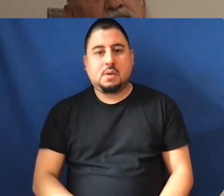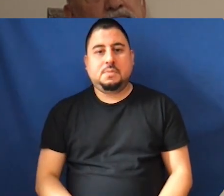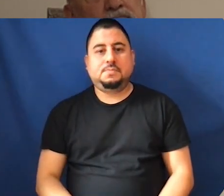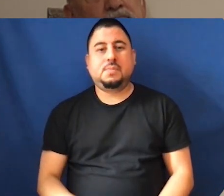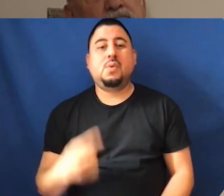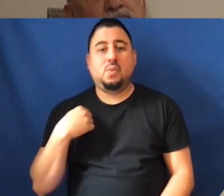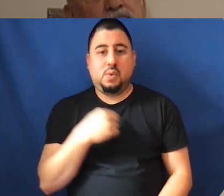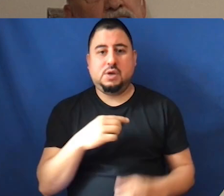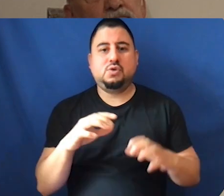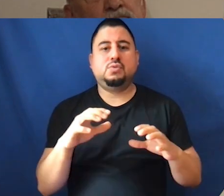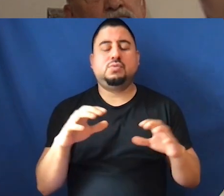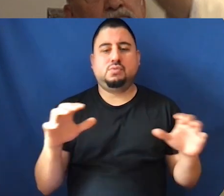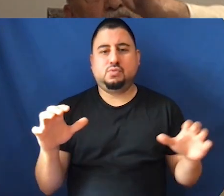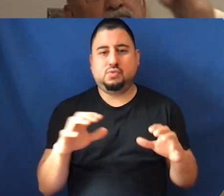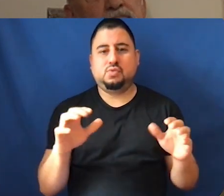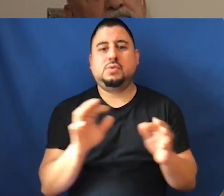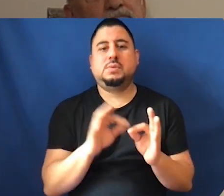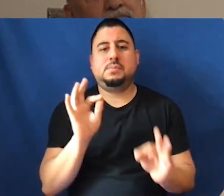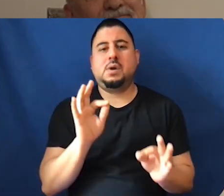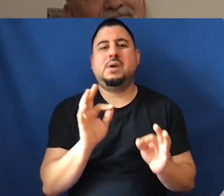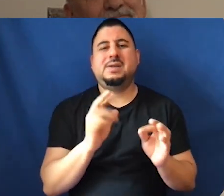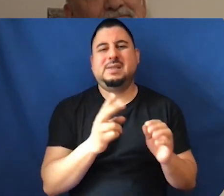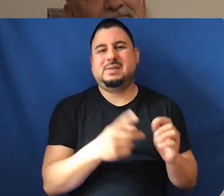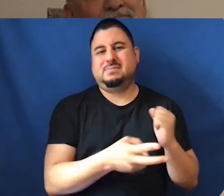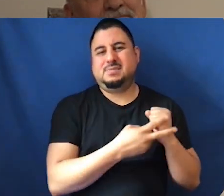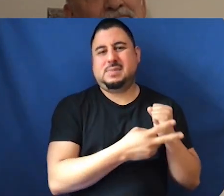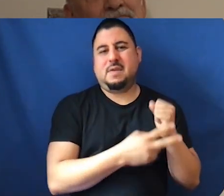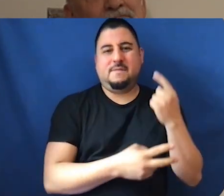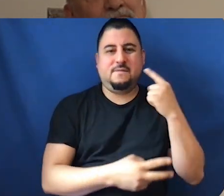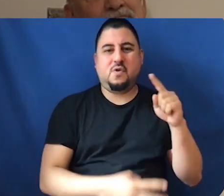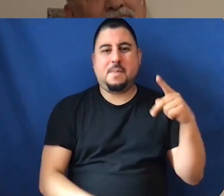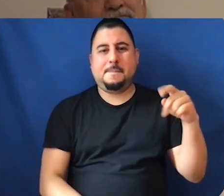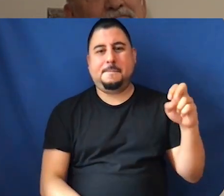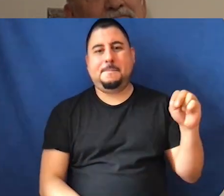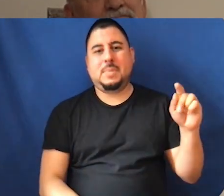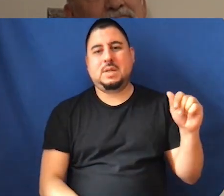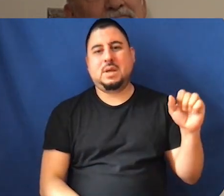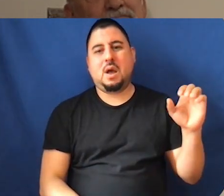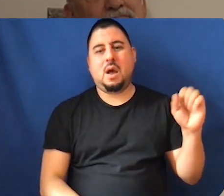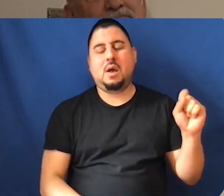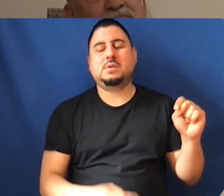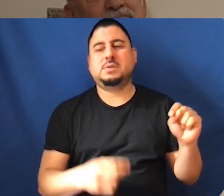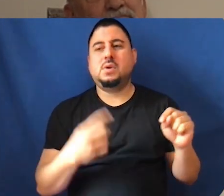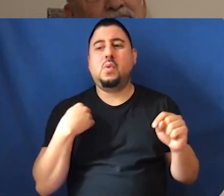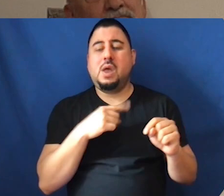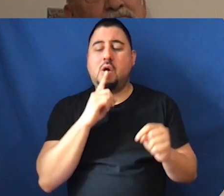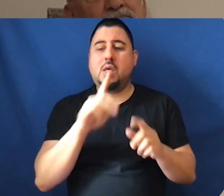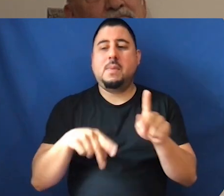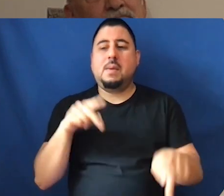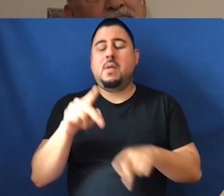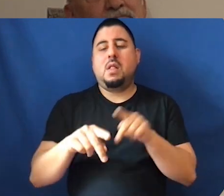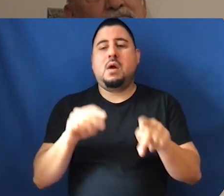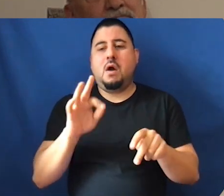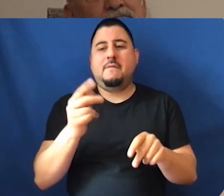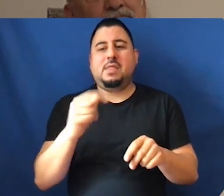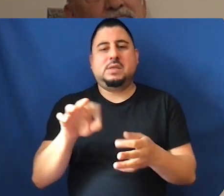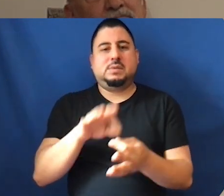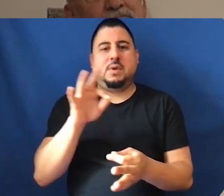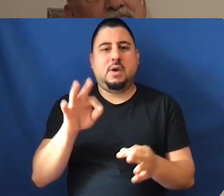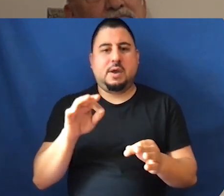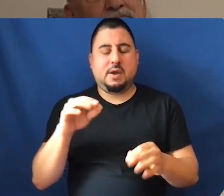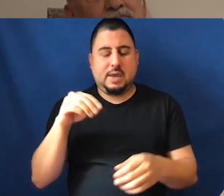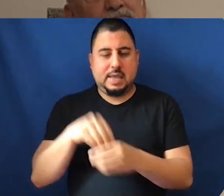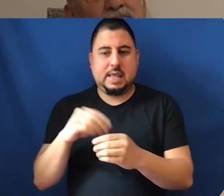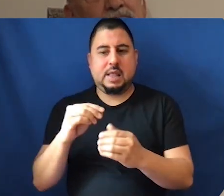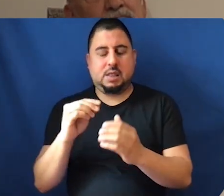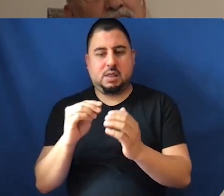What do we do with the Spirit? Well, we're going to say that for Pentecost, but we are people of the Spirit. We are the people who, as we've heard in the Acts of the Apostles